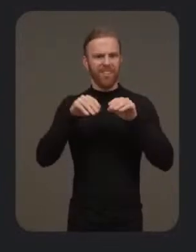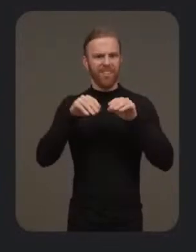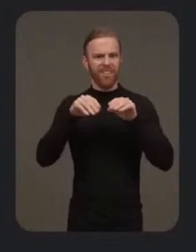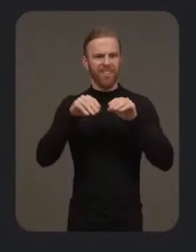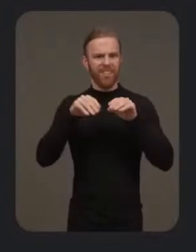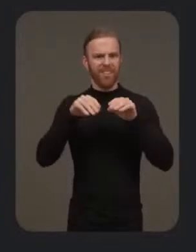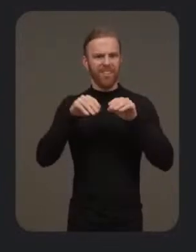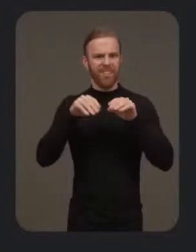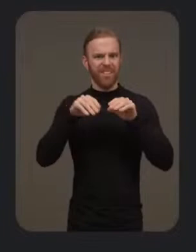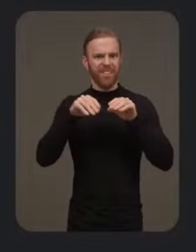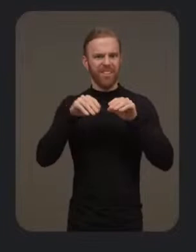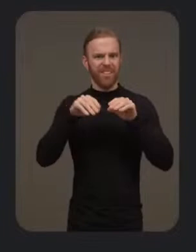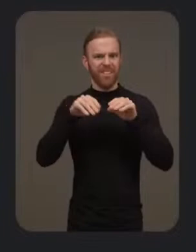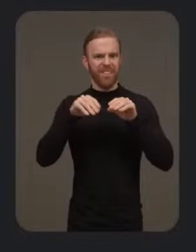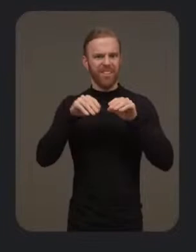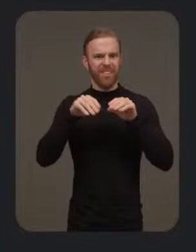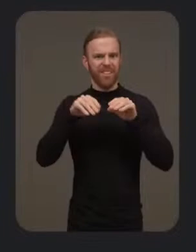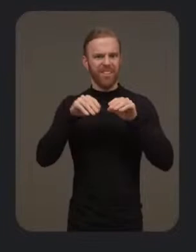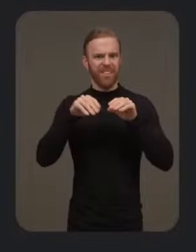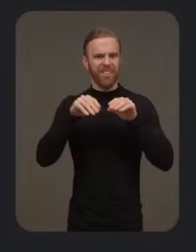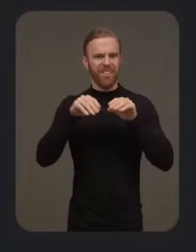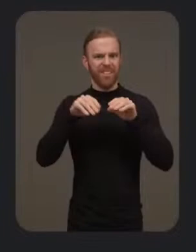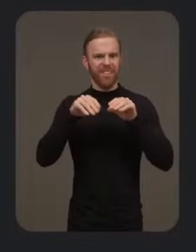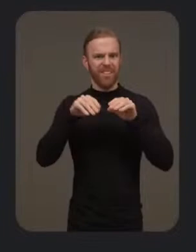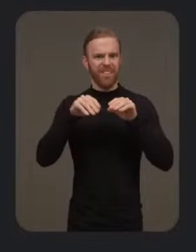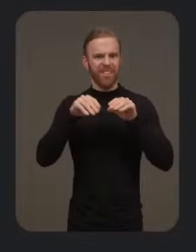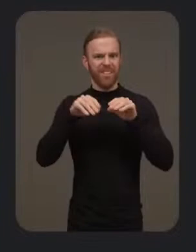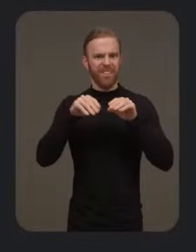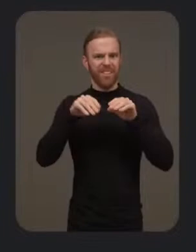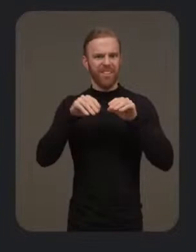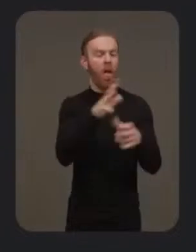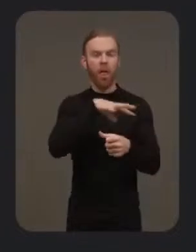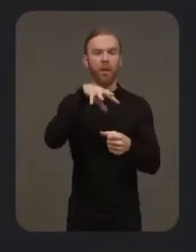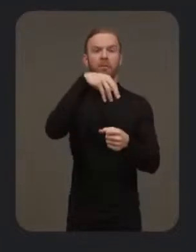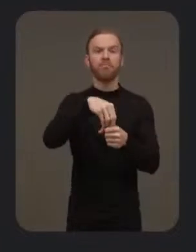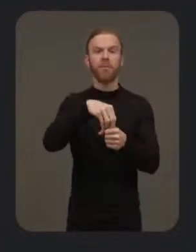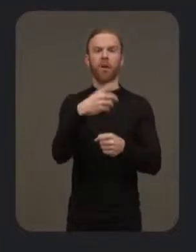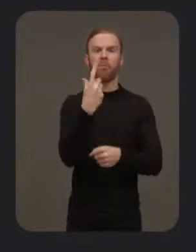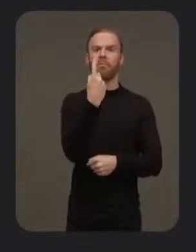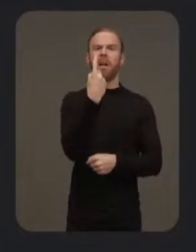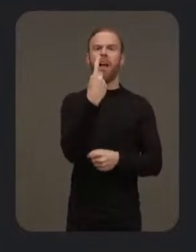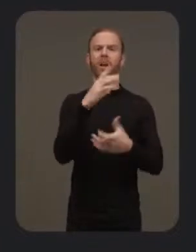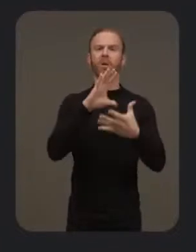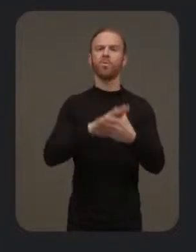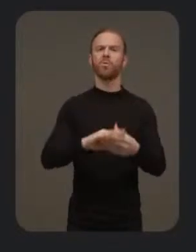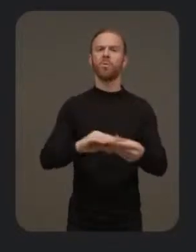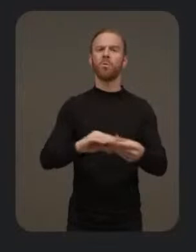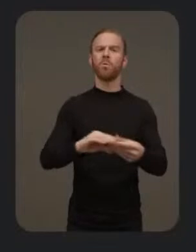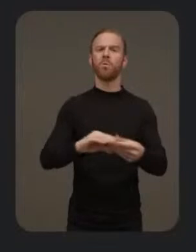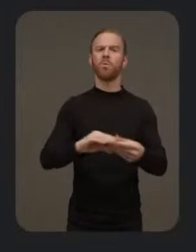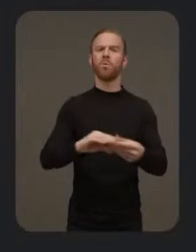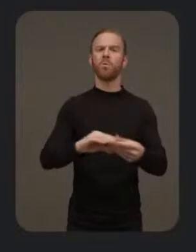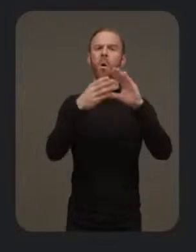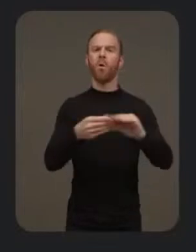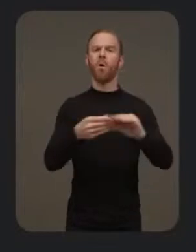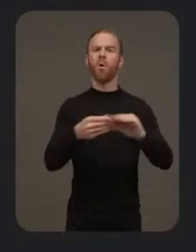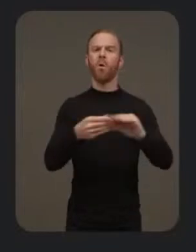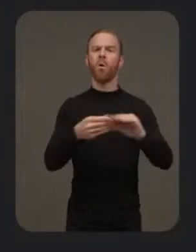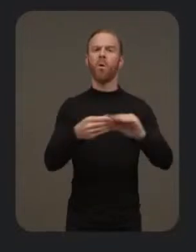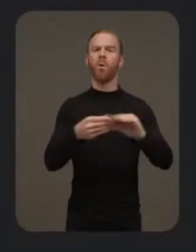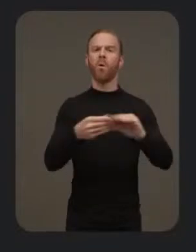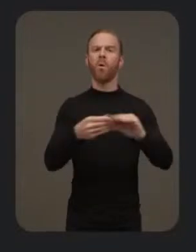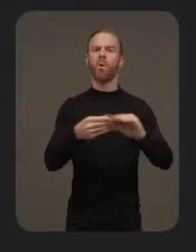take your videos and images and with just a couple of clicks, turn that into a cohesive story. It is powered by